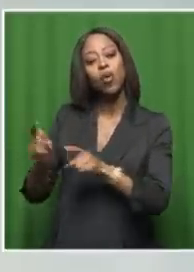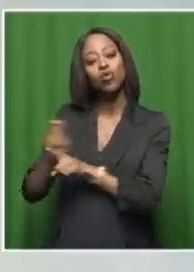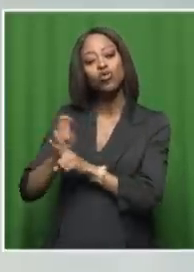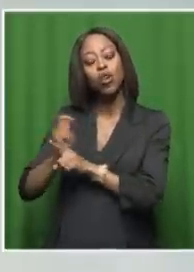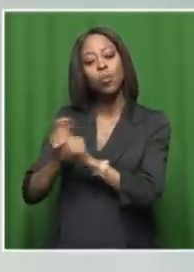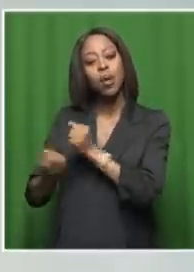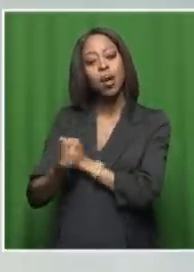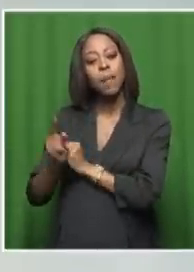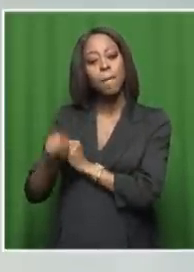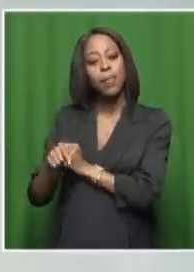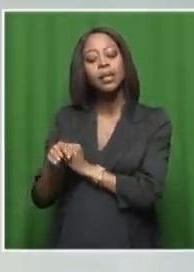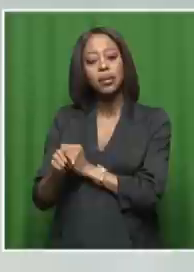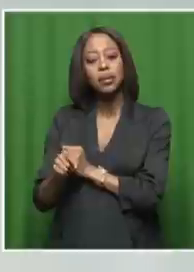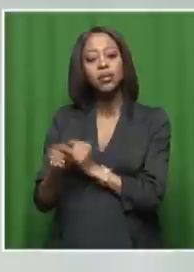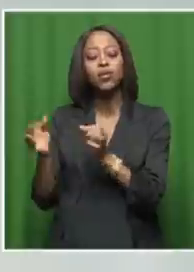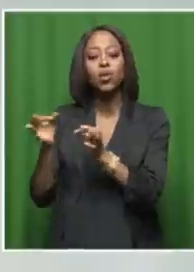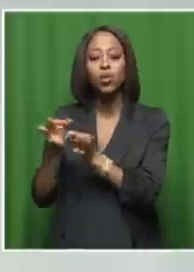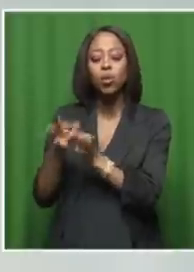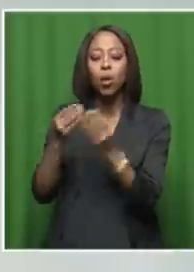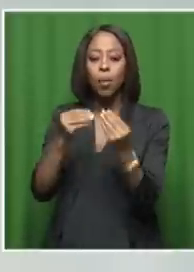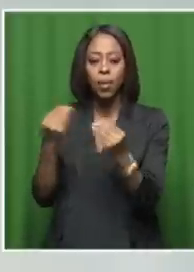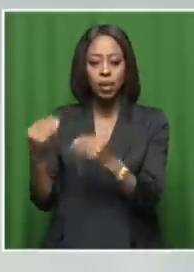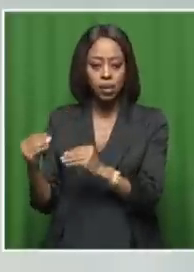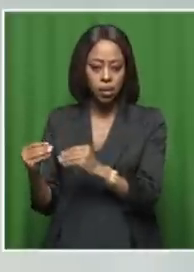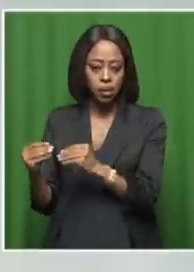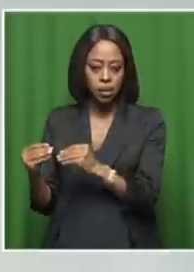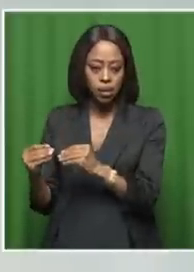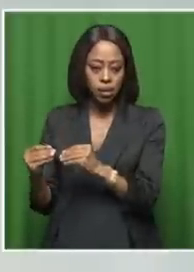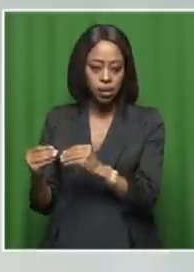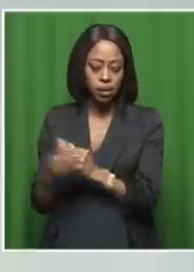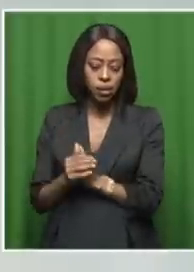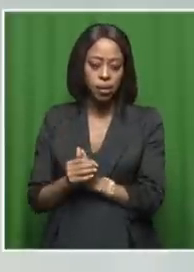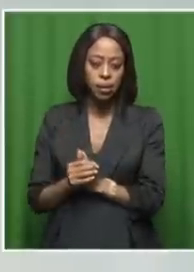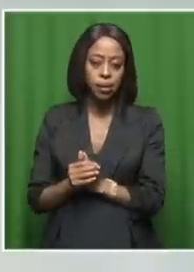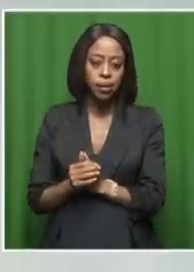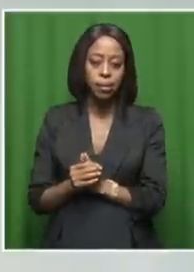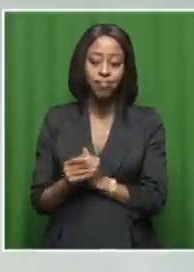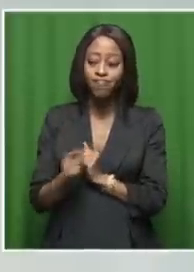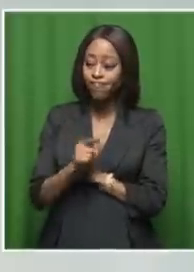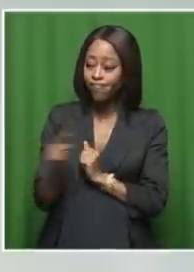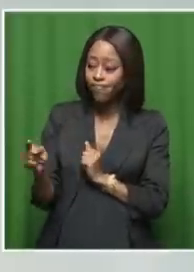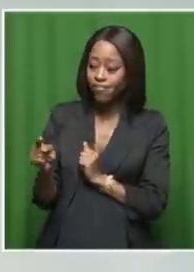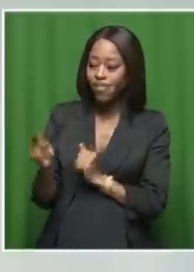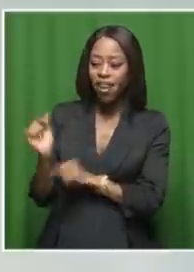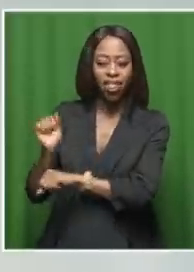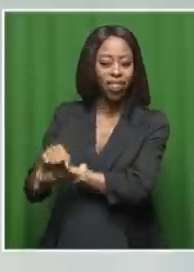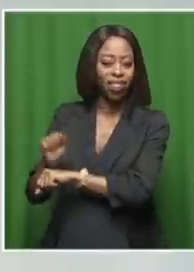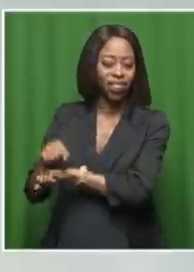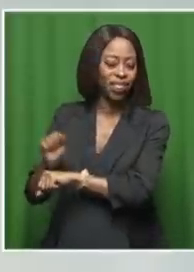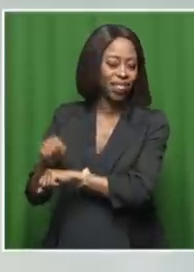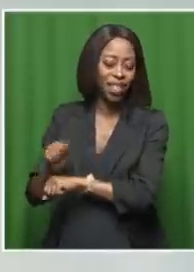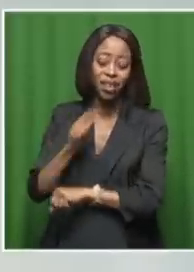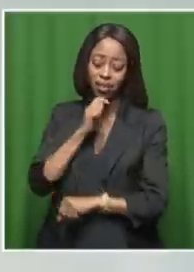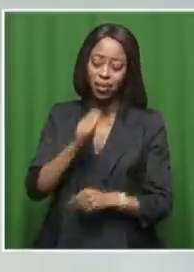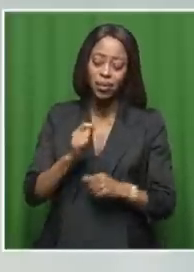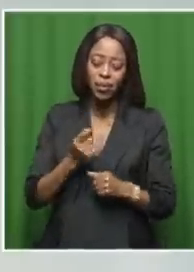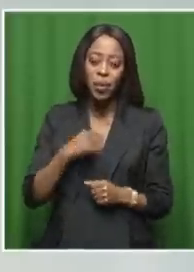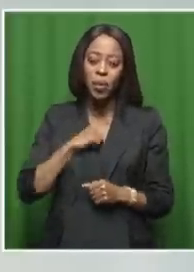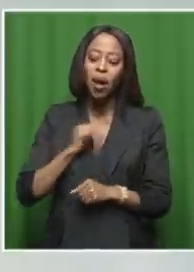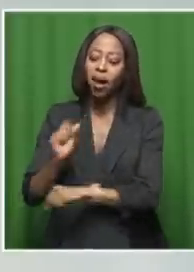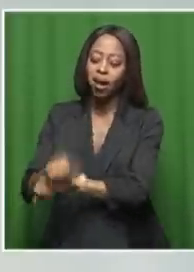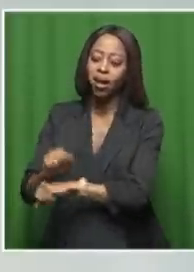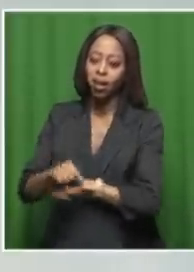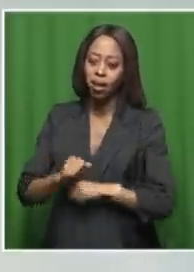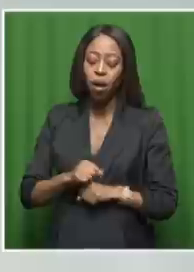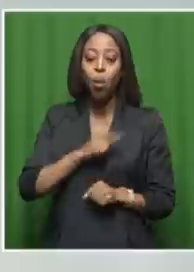training module offerings for small businesses. These people take for granted, colleagues. Every